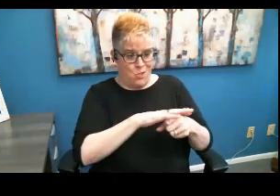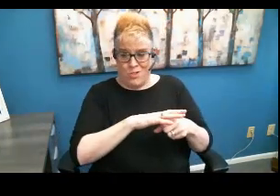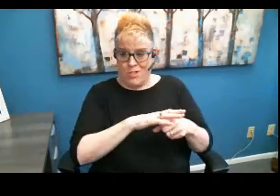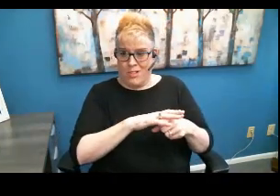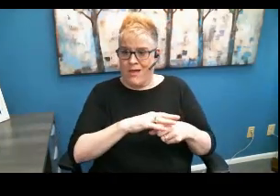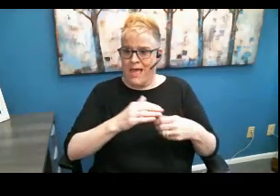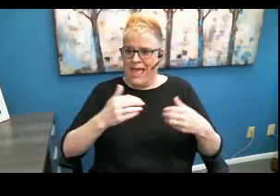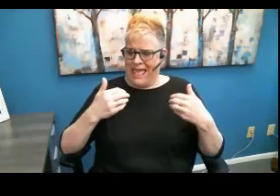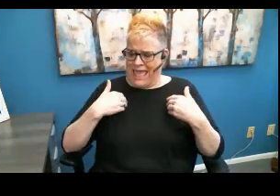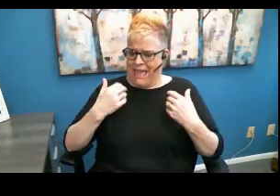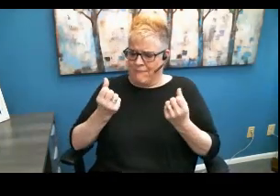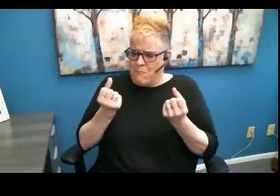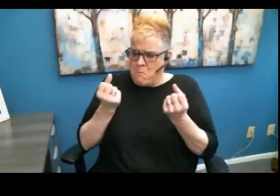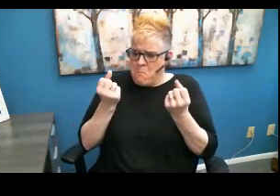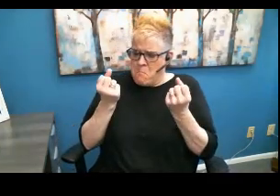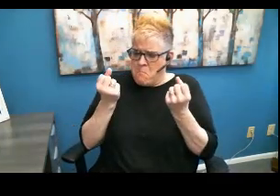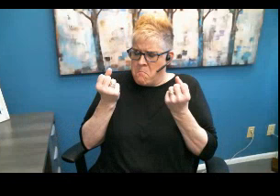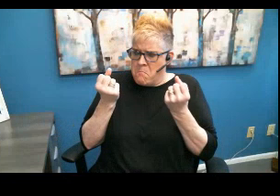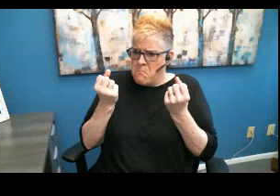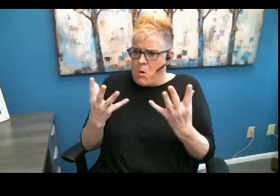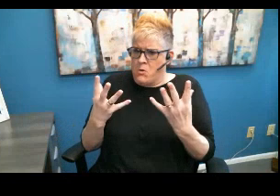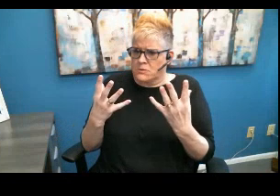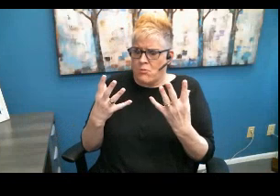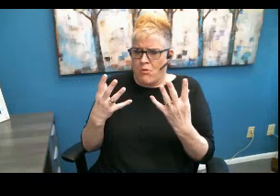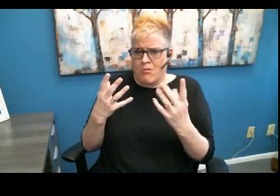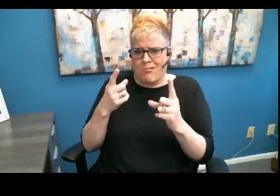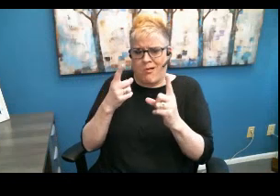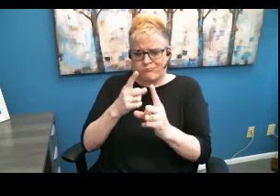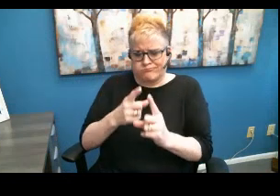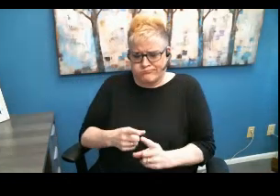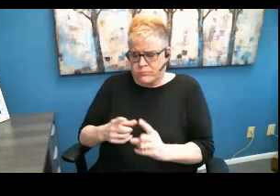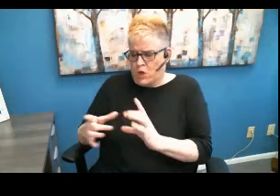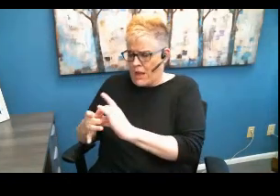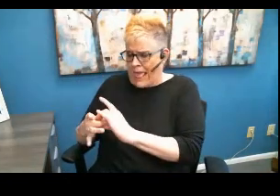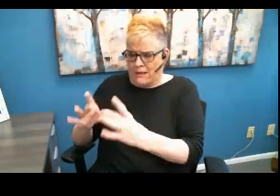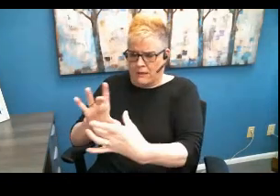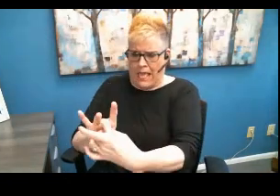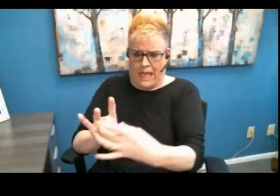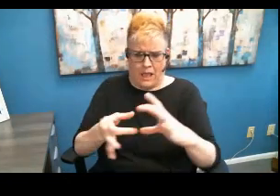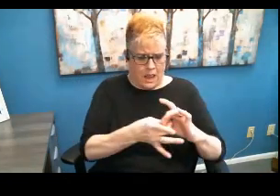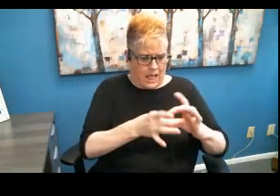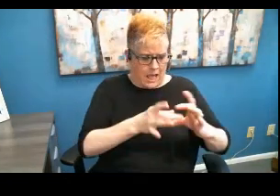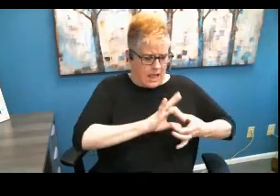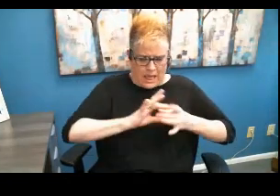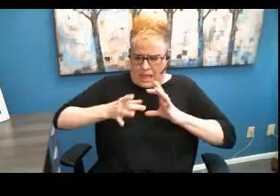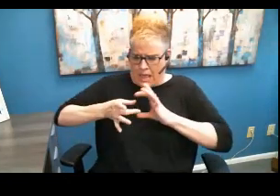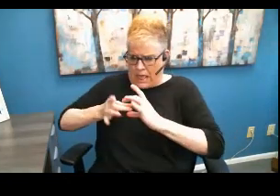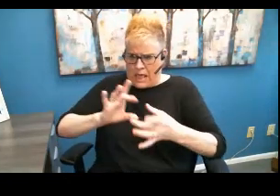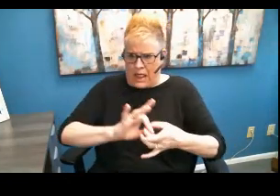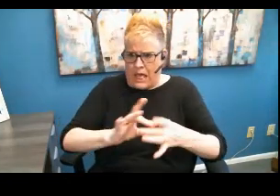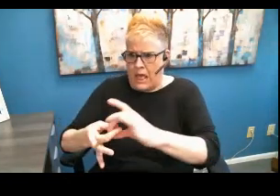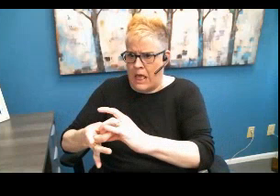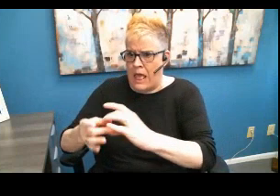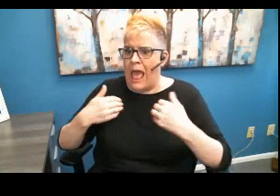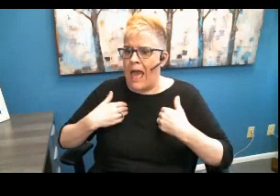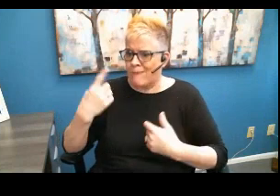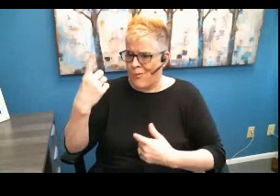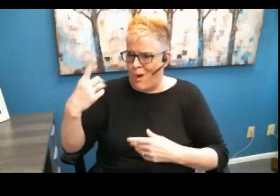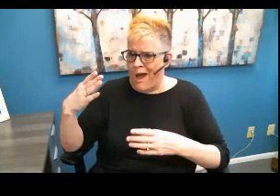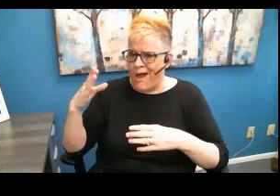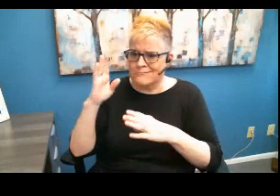has multiple points that it's connected to. And we do have some single one-way feeds that if you